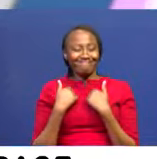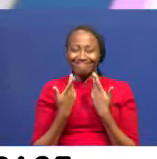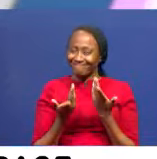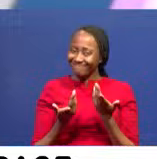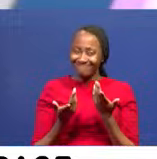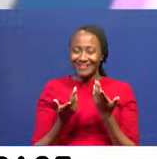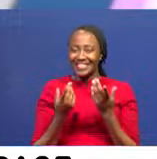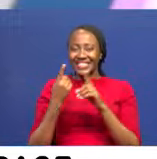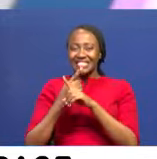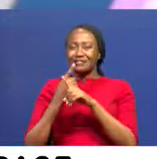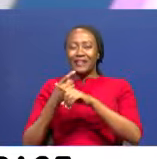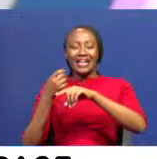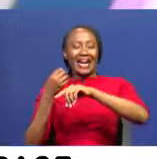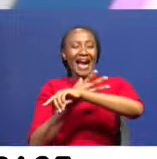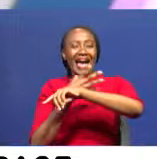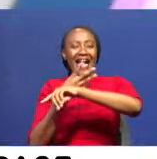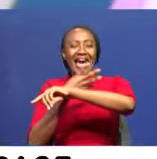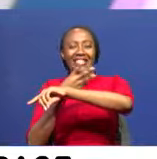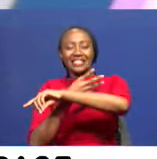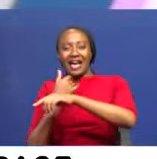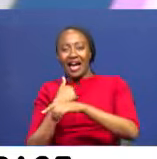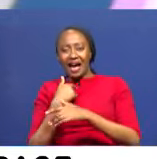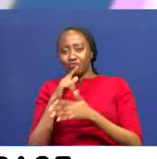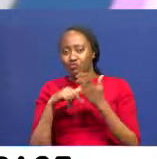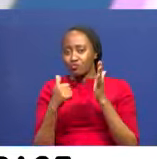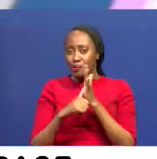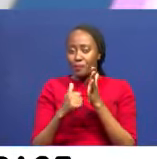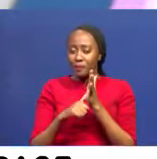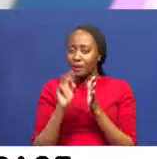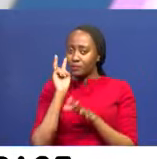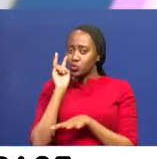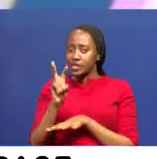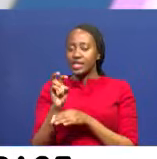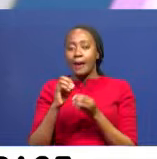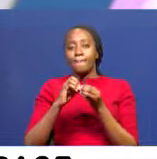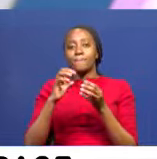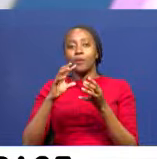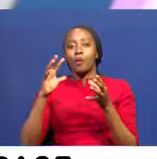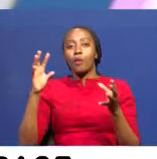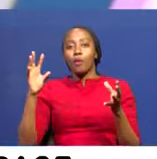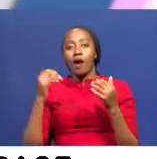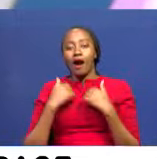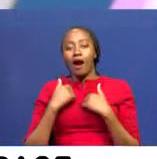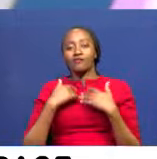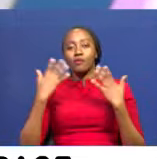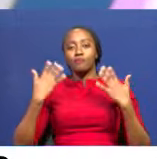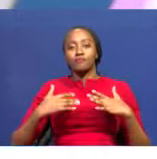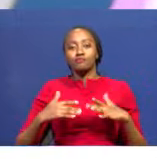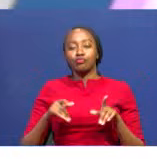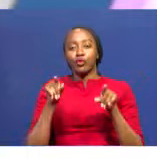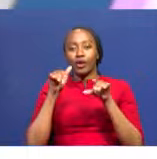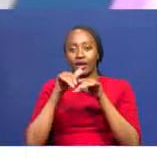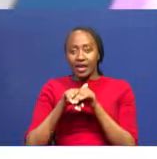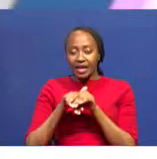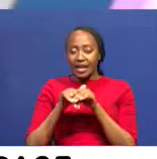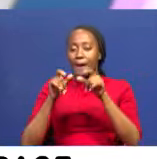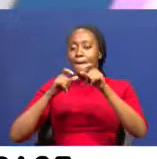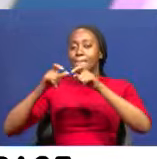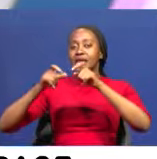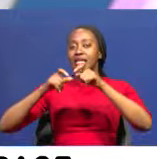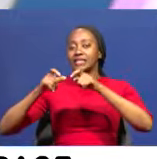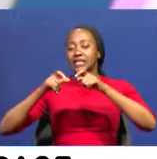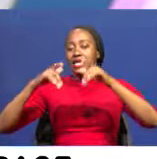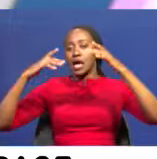various forms of cancer, are the problems that we're starting to see more and more within our population and in terms of managing